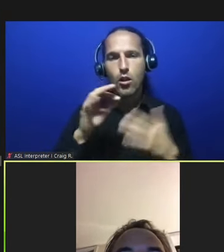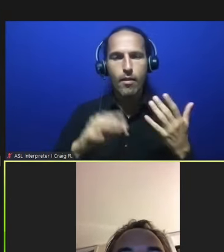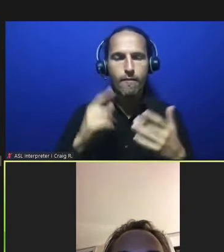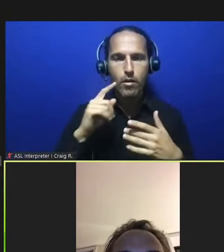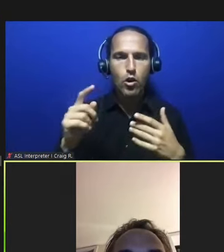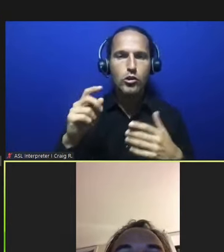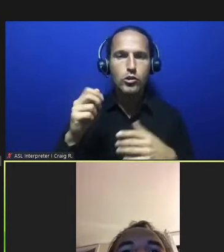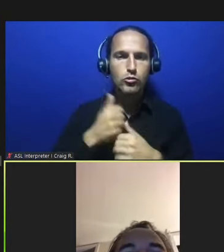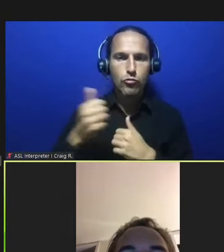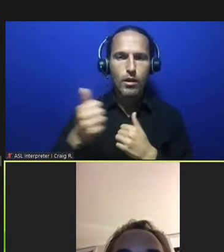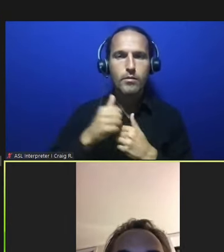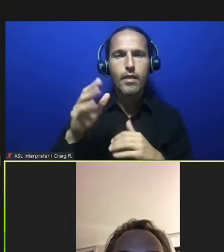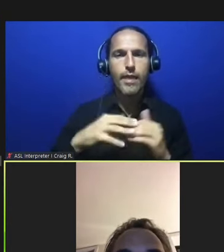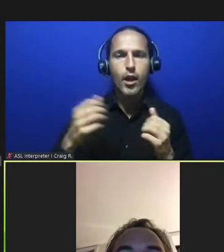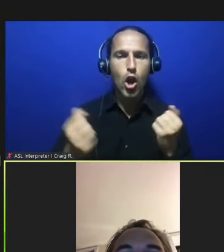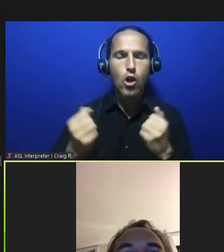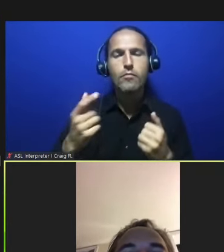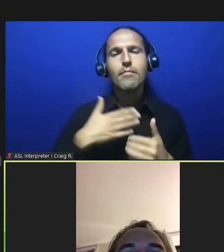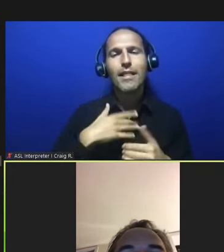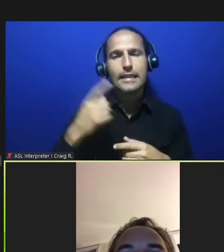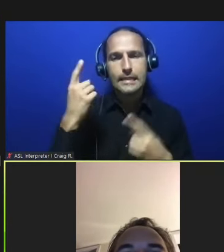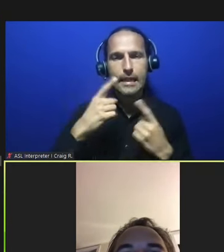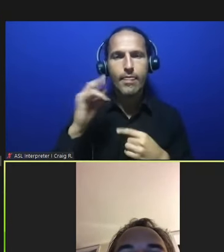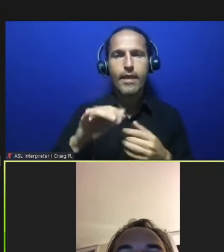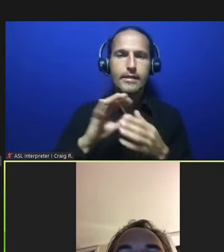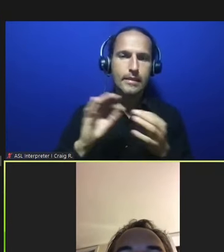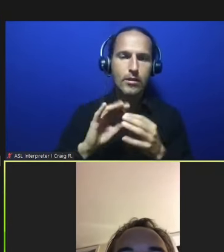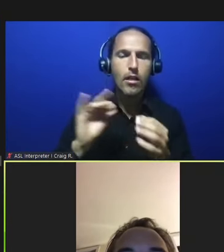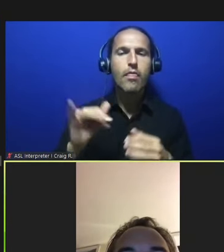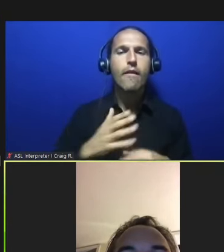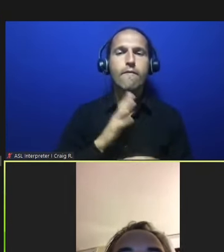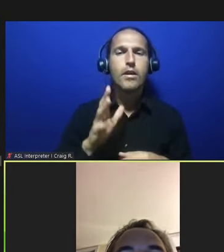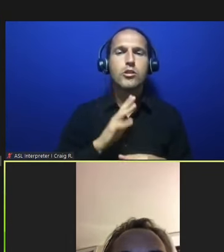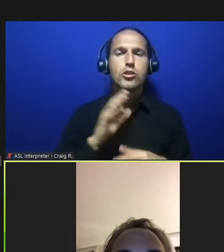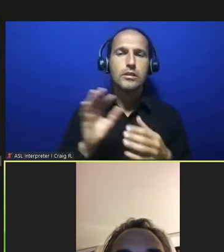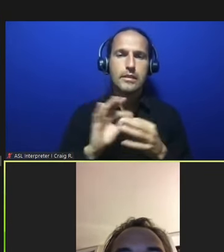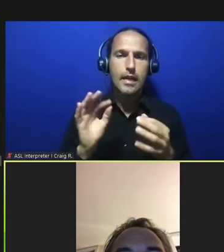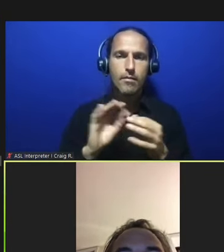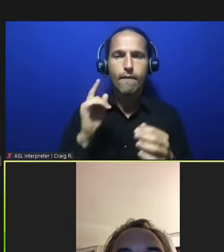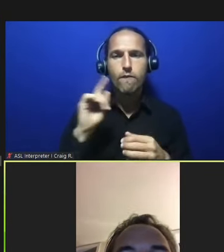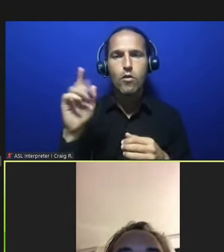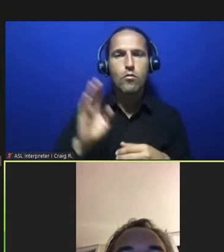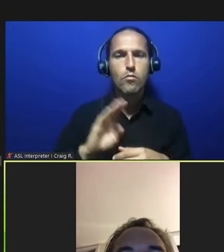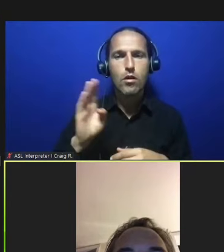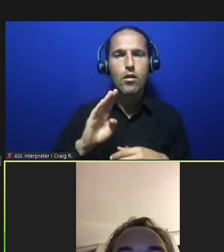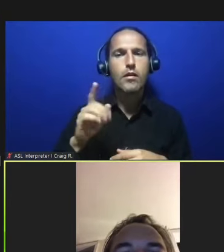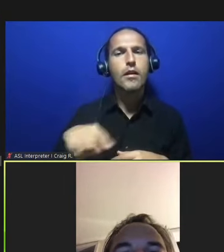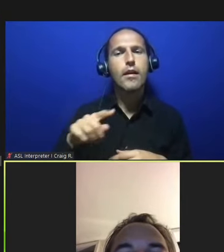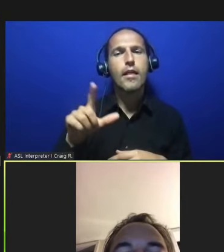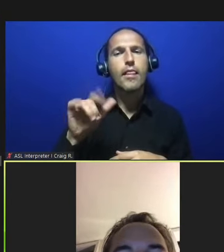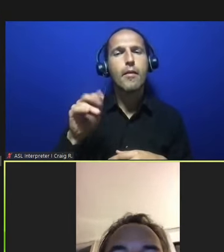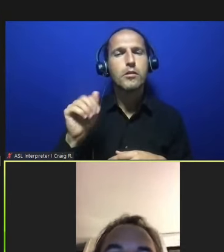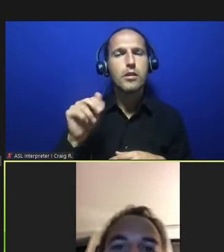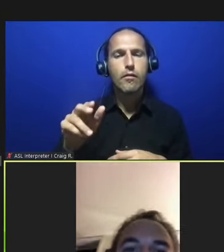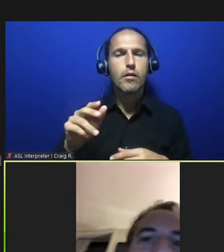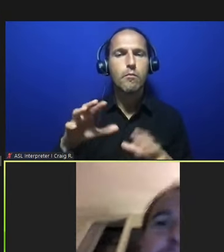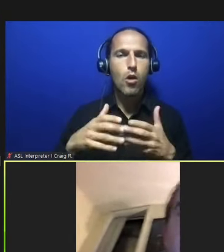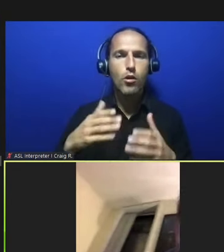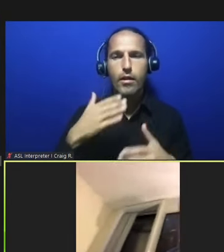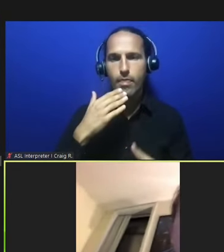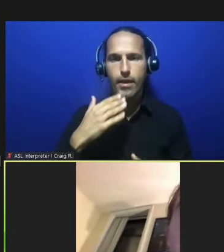for transportation to cars. Please consider this testimony as the official statement of the Brooklyn Libertarian Party. Thank you.